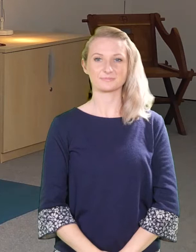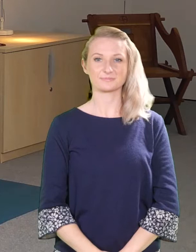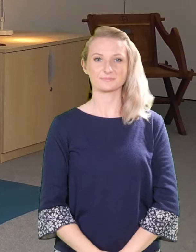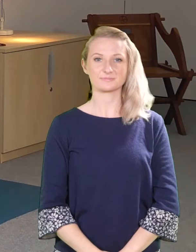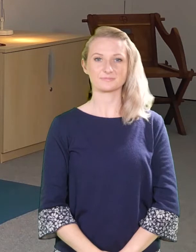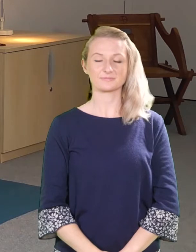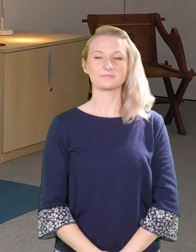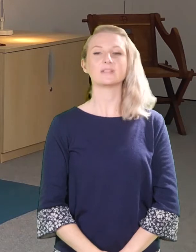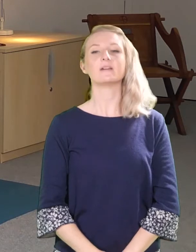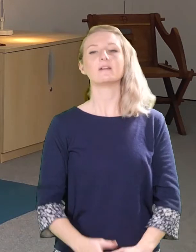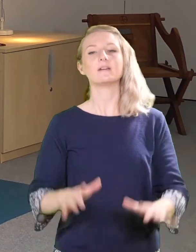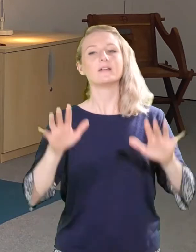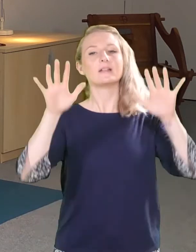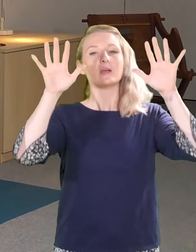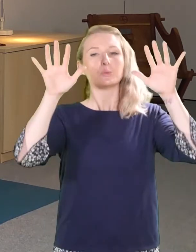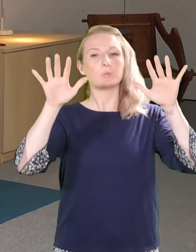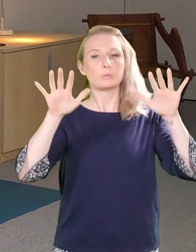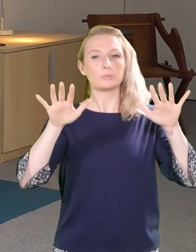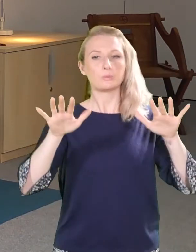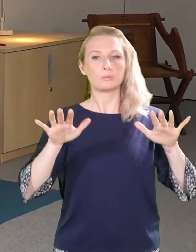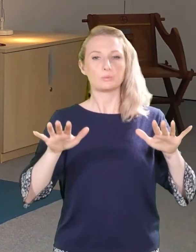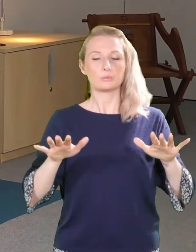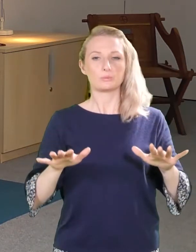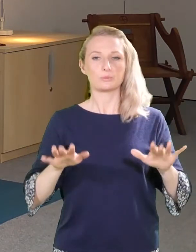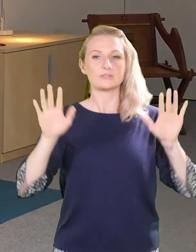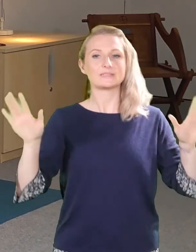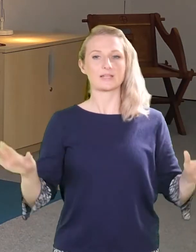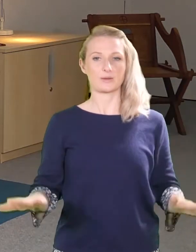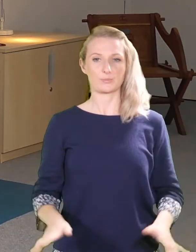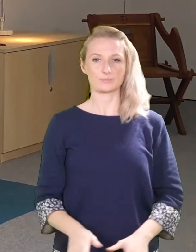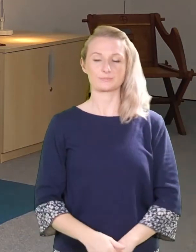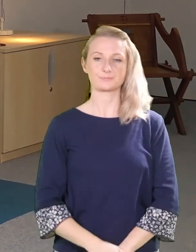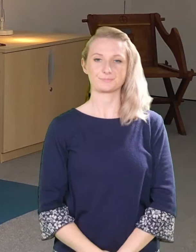And then gently allow your arms to lower back down.